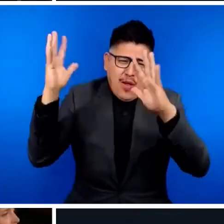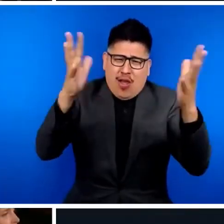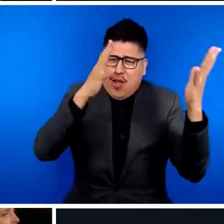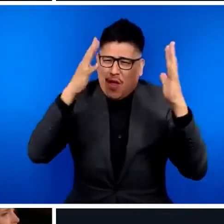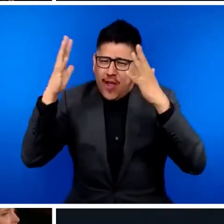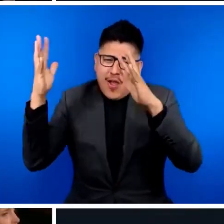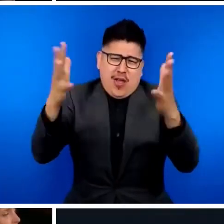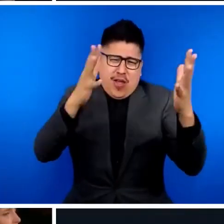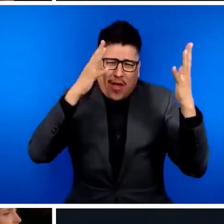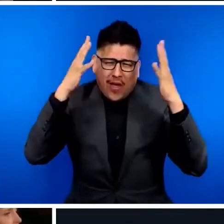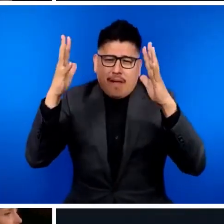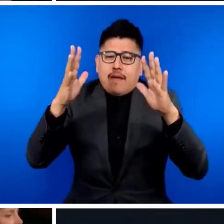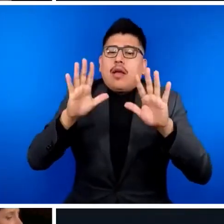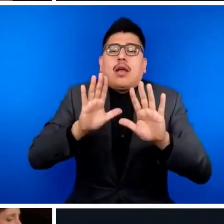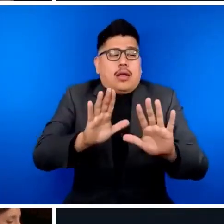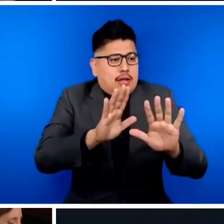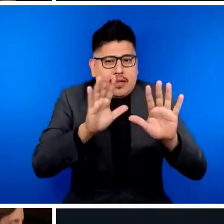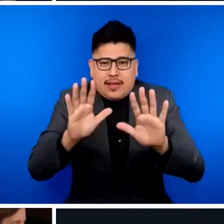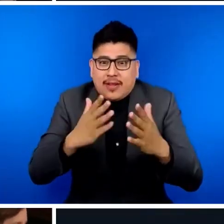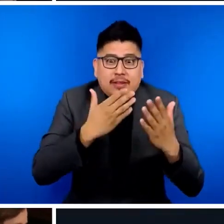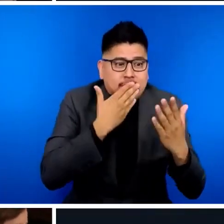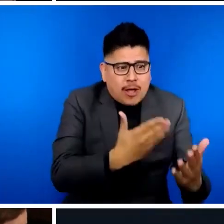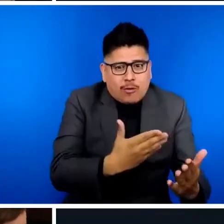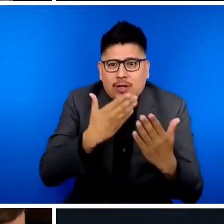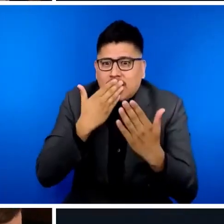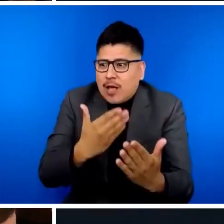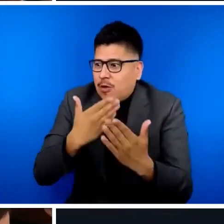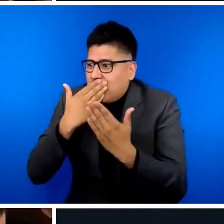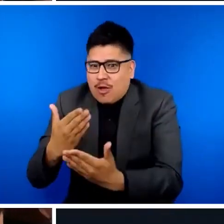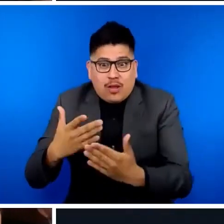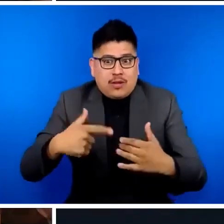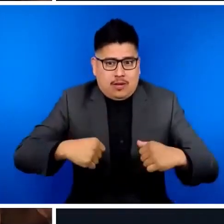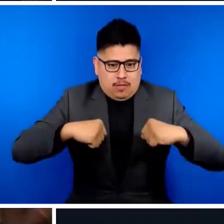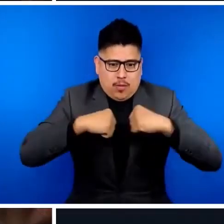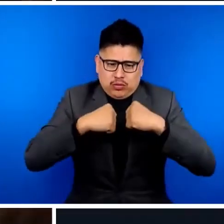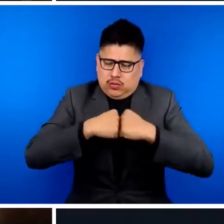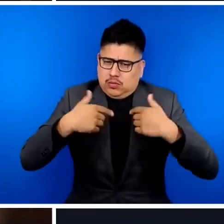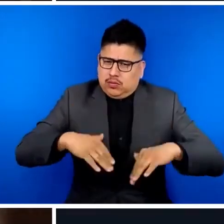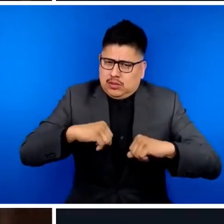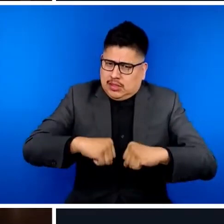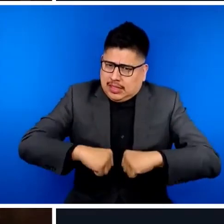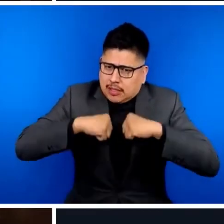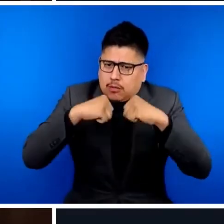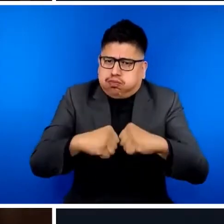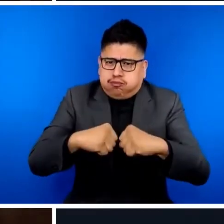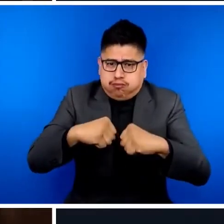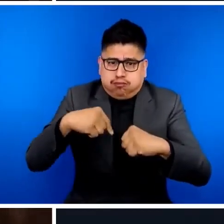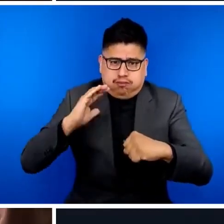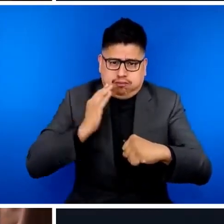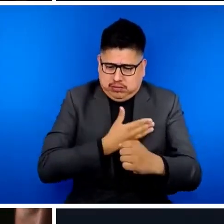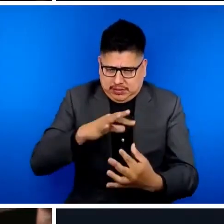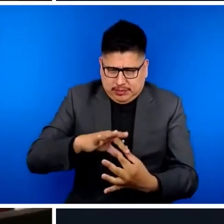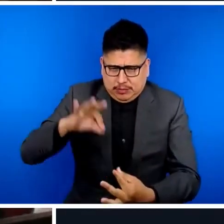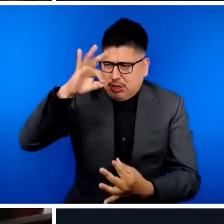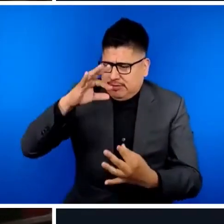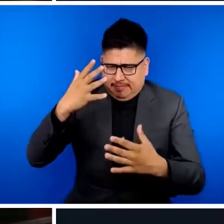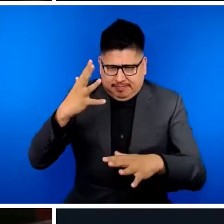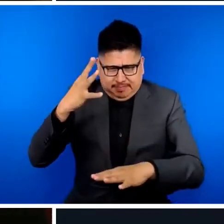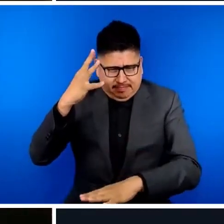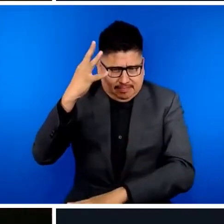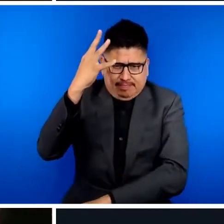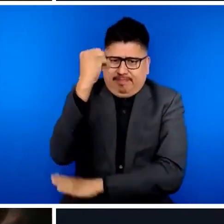Thank you. Today, our border is secure. Our spirit is restored. Inflation is